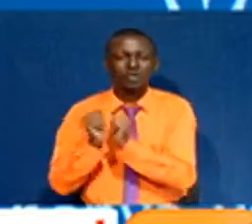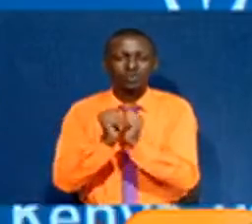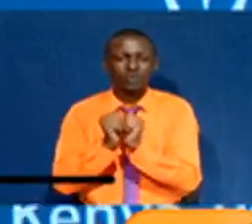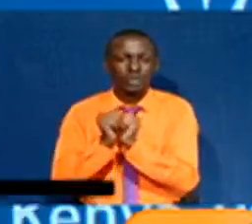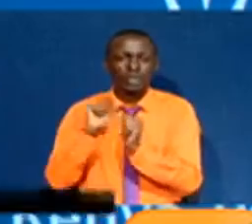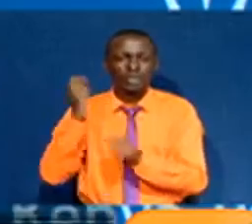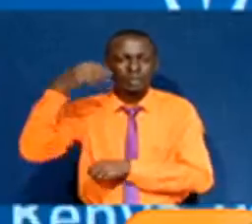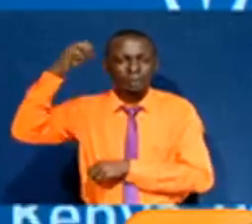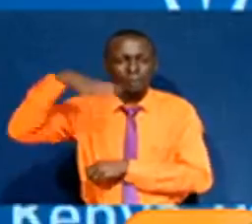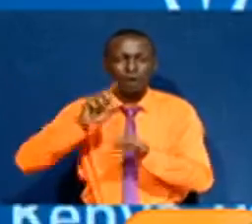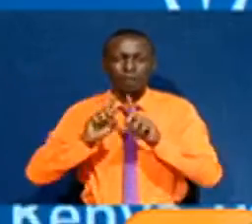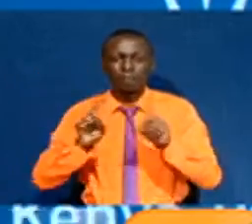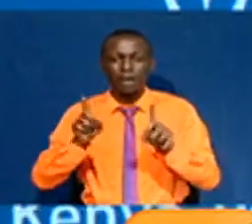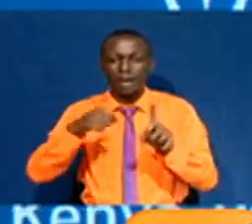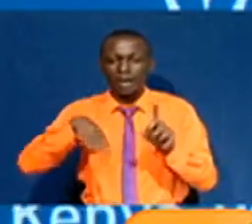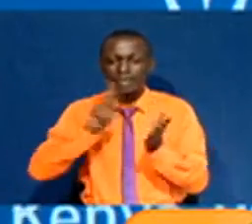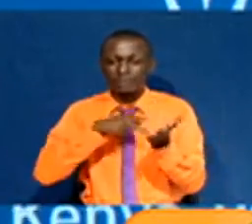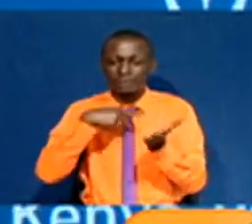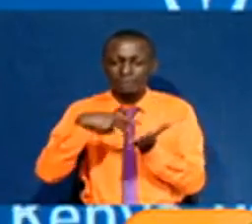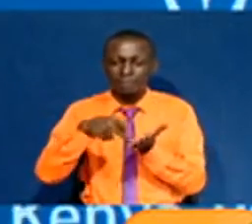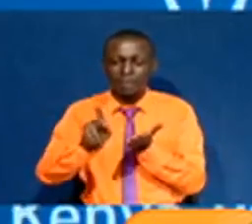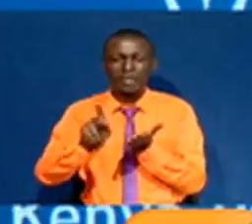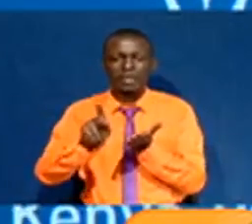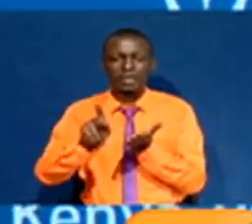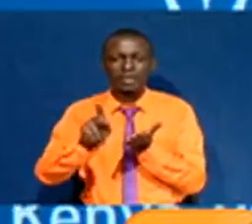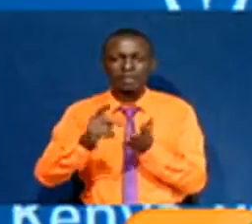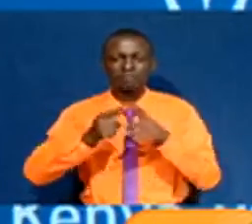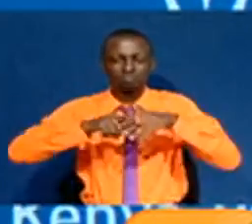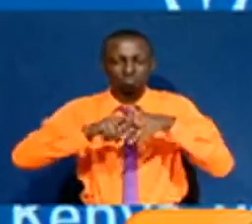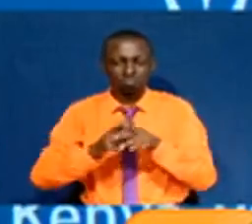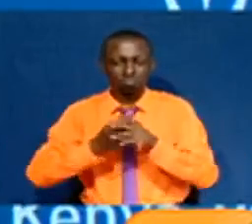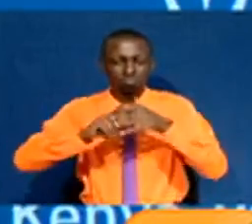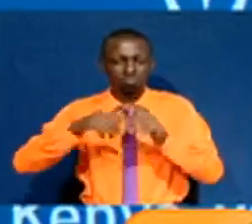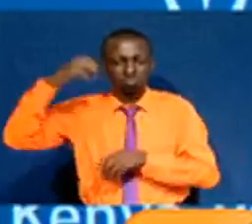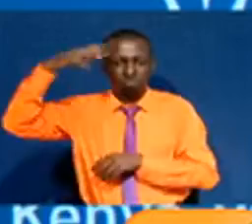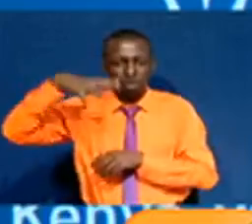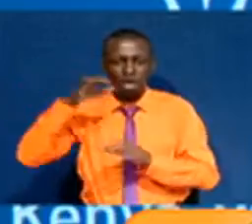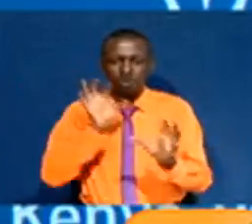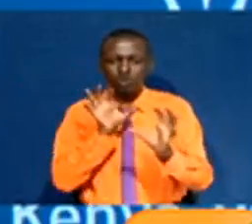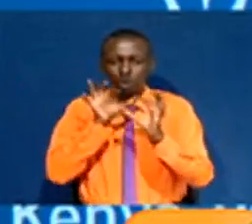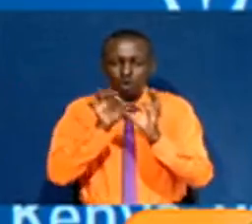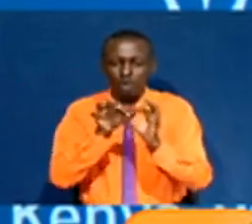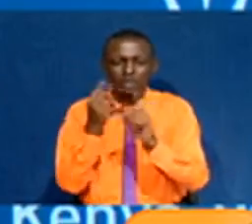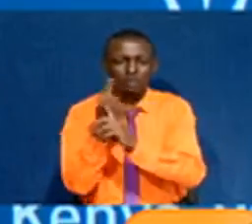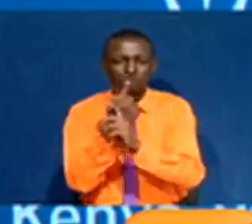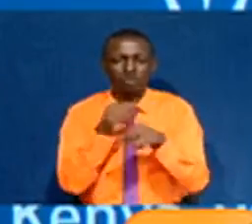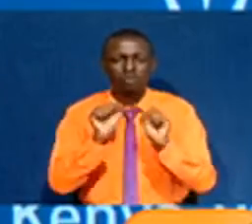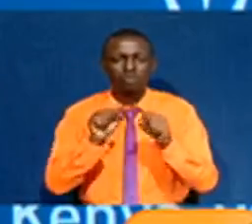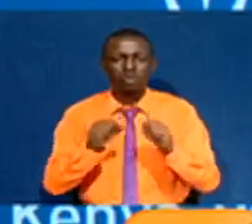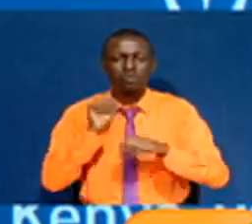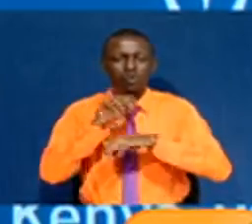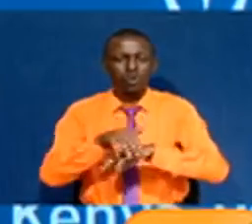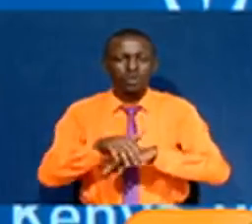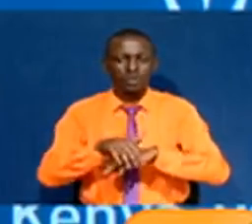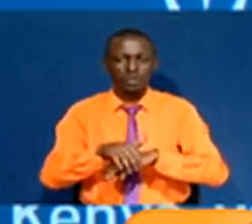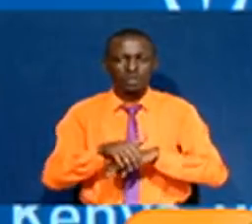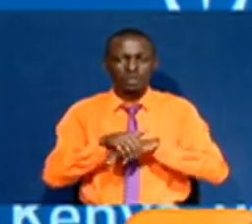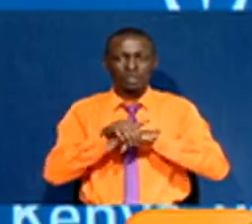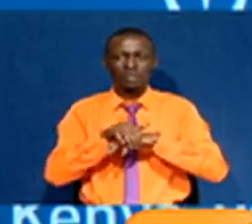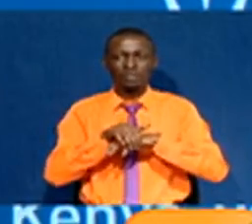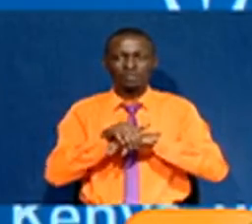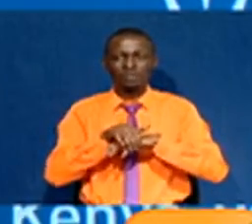but we're the ones who are paying for the transformer upgrades, for the connection, all of this in order to be able to get the, you know,